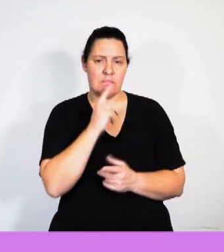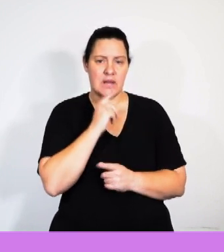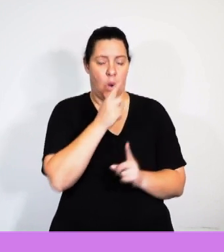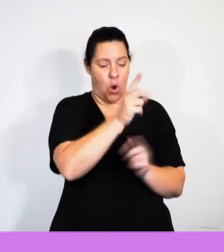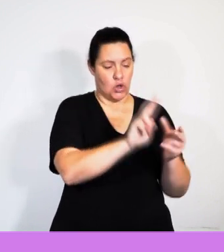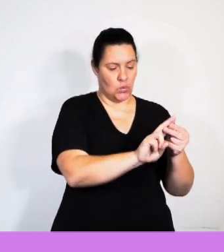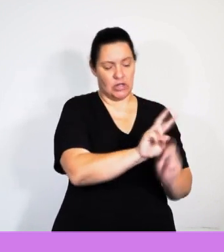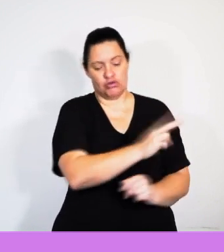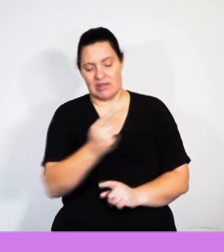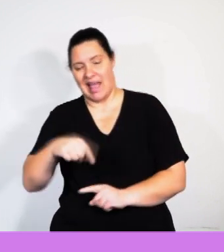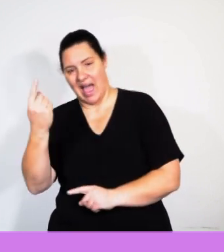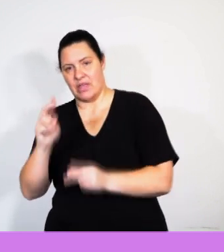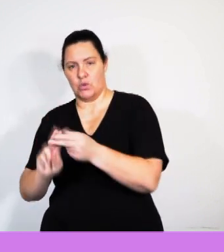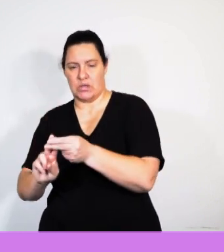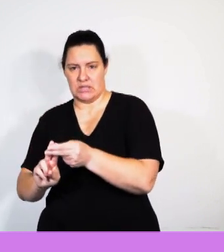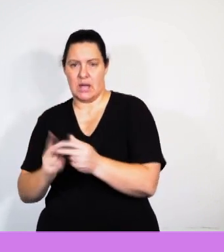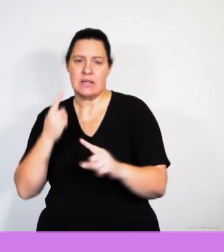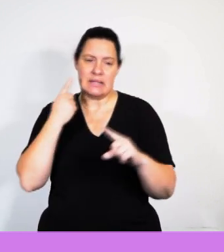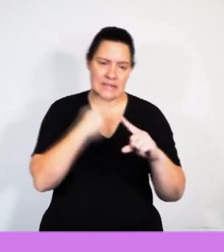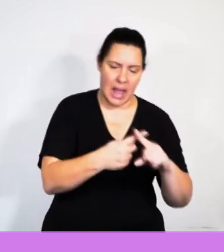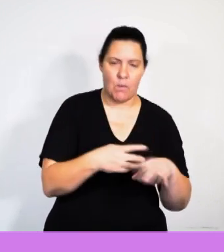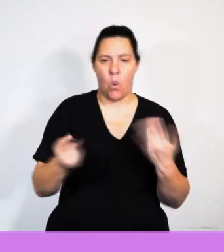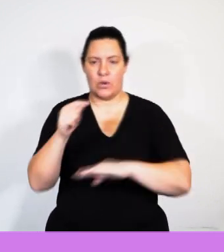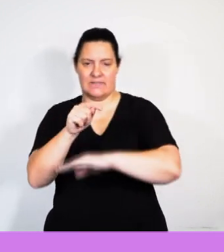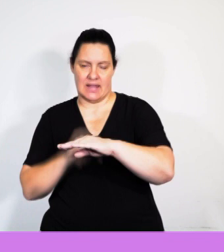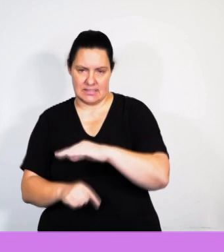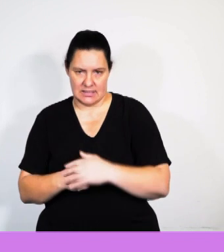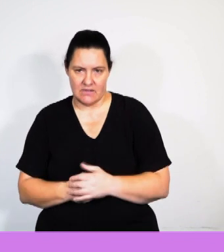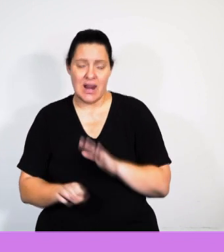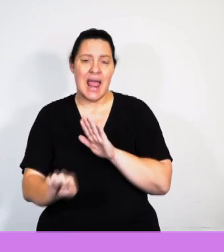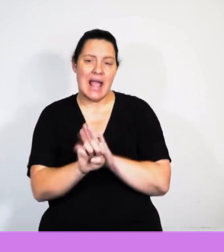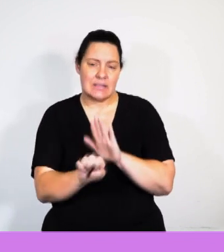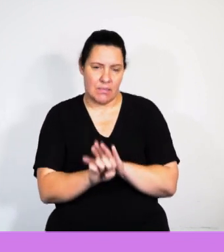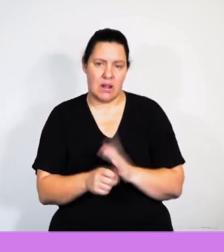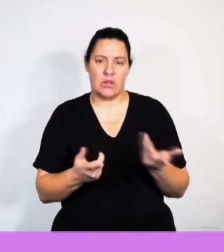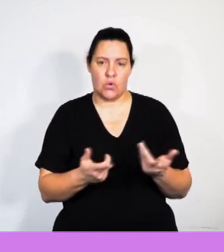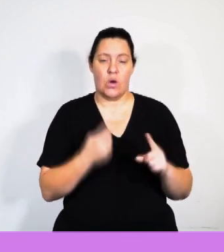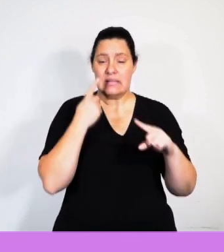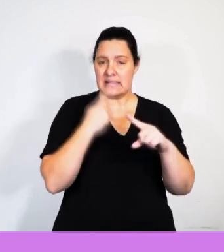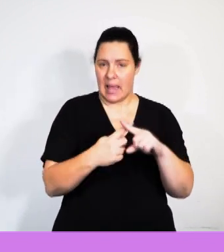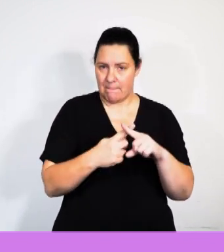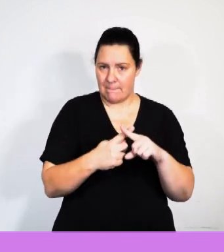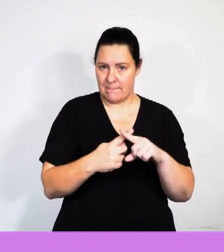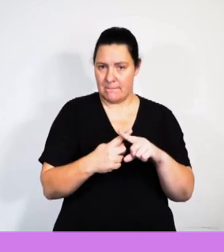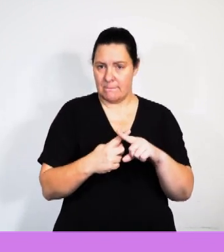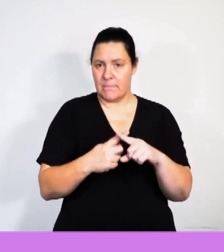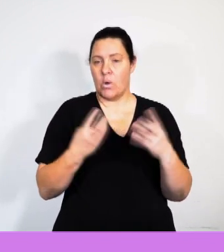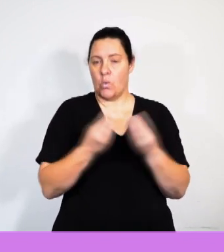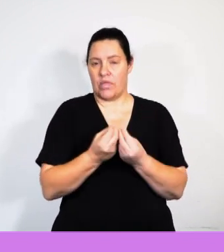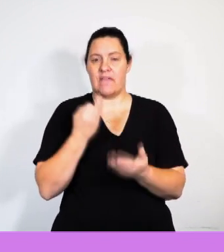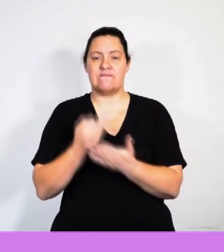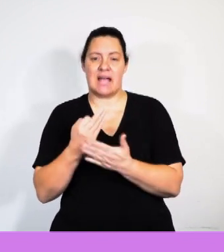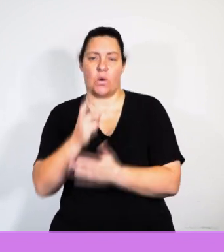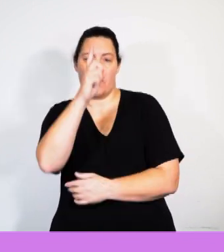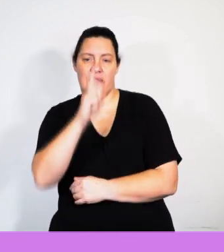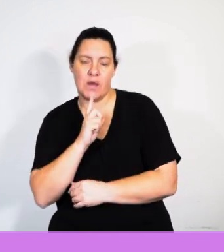of units to another by multiplying or dividing. An example will either be you will multiply with